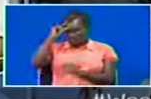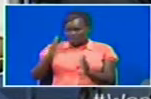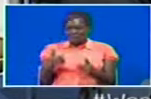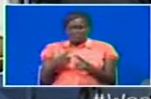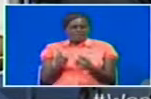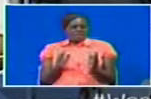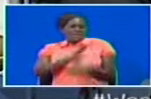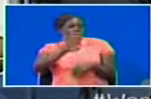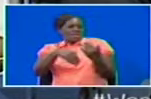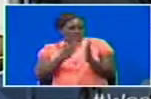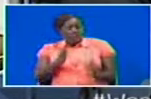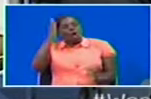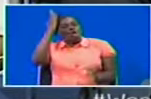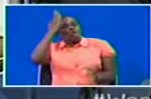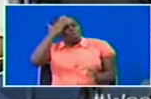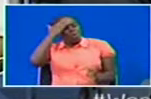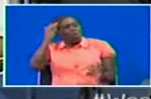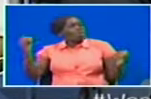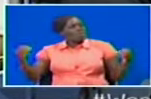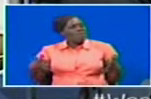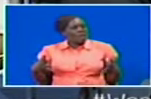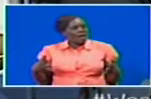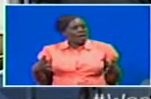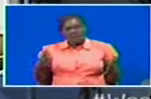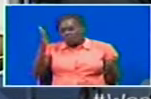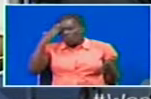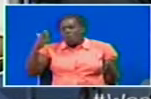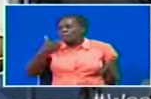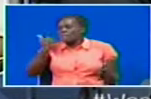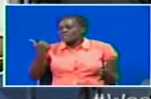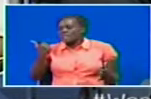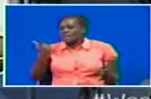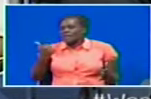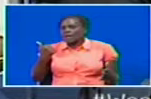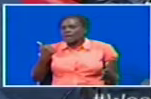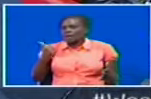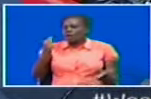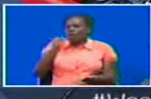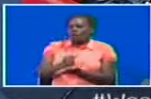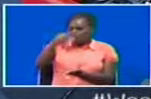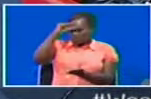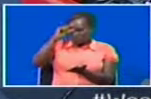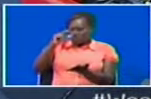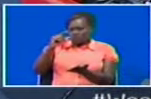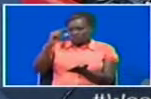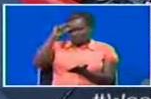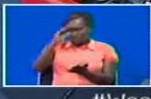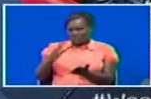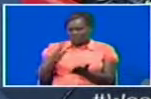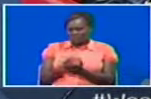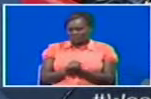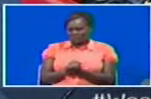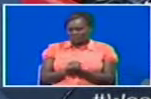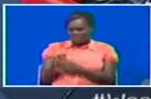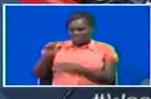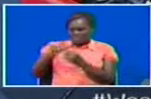But now everybody knows very well, and everybody knows better. Yeah, people are more informed. Yes. That's a pregnant answer, and we'll come